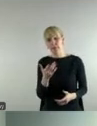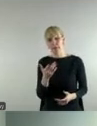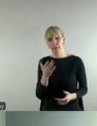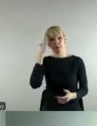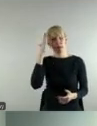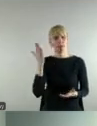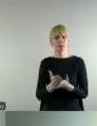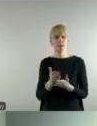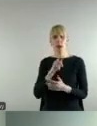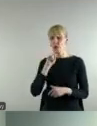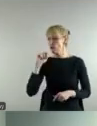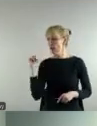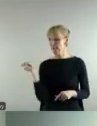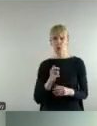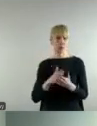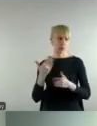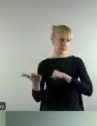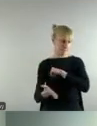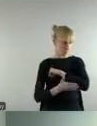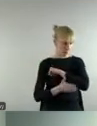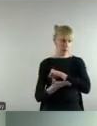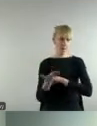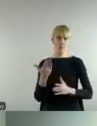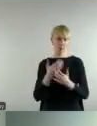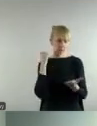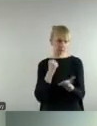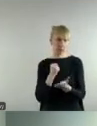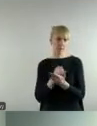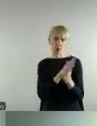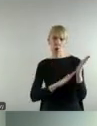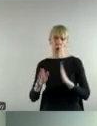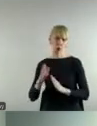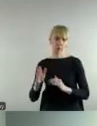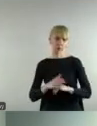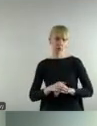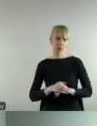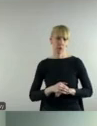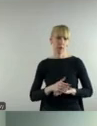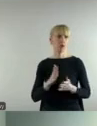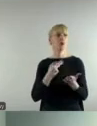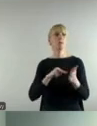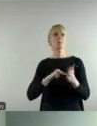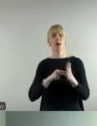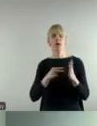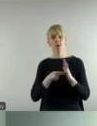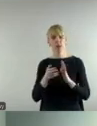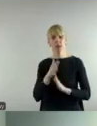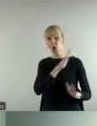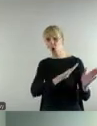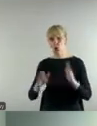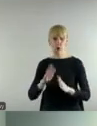And it should be a fundamental part of preparedness planning from a national level and down to the local